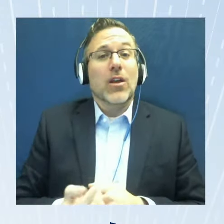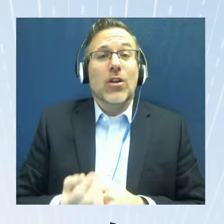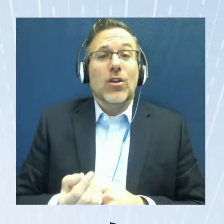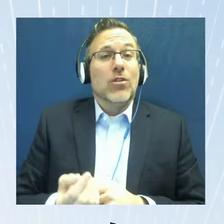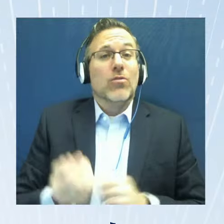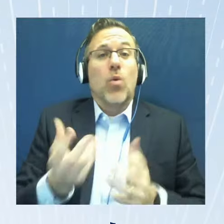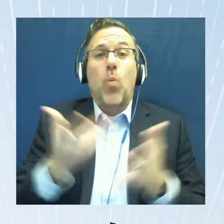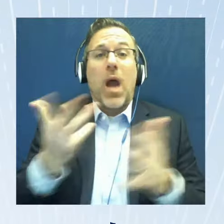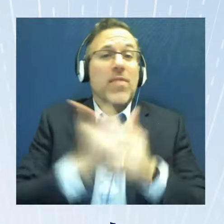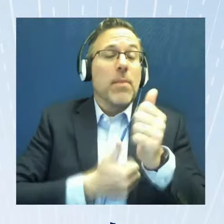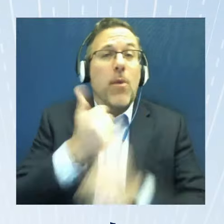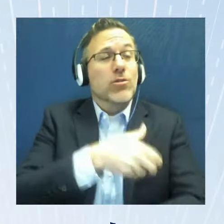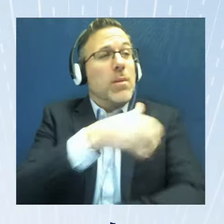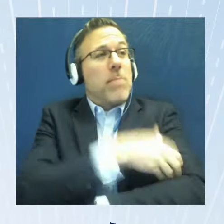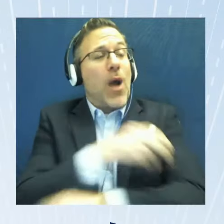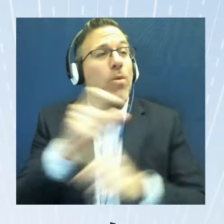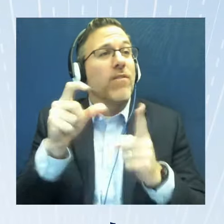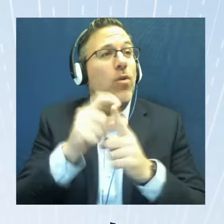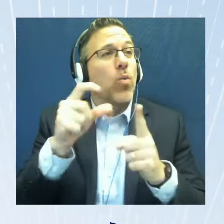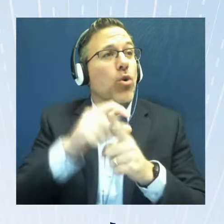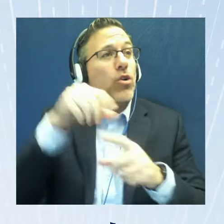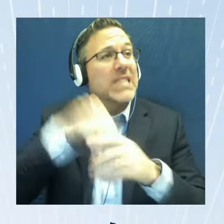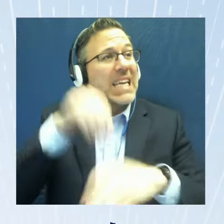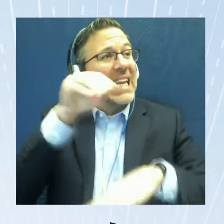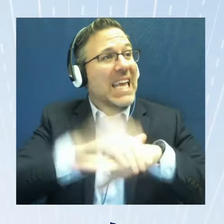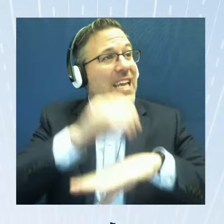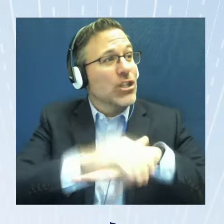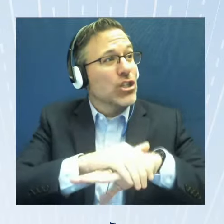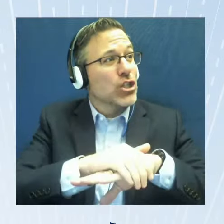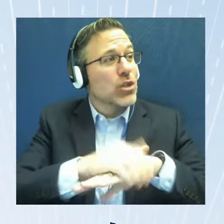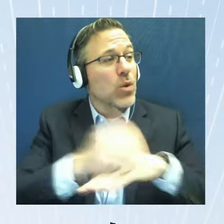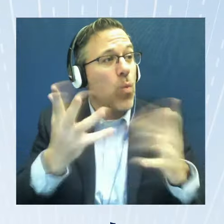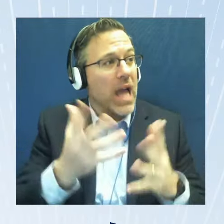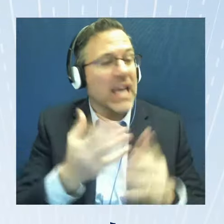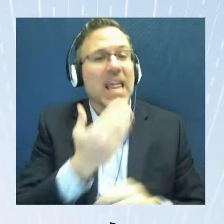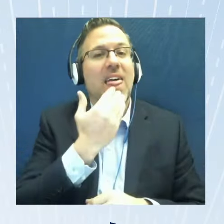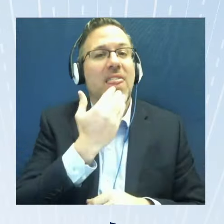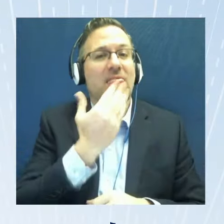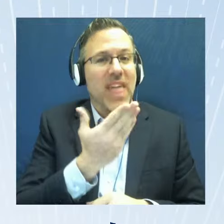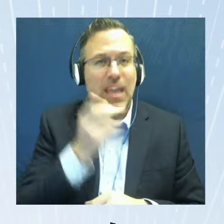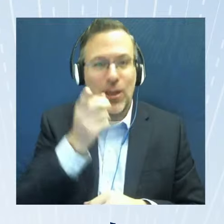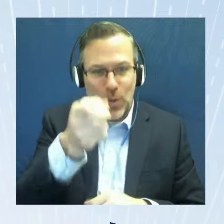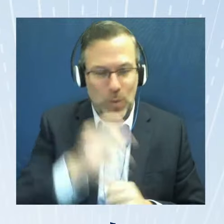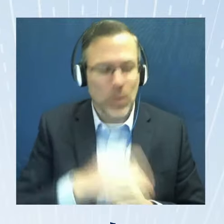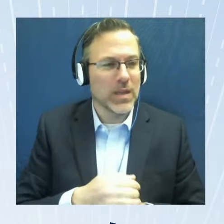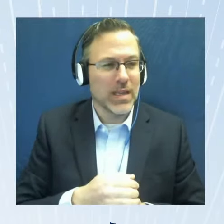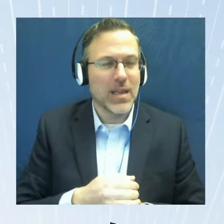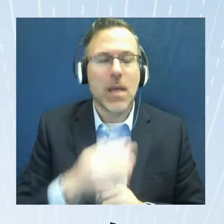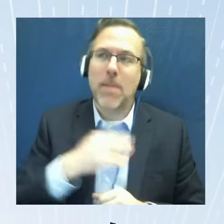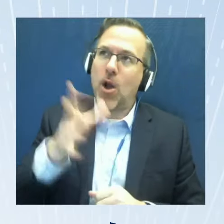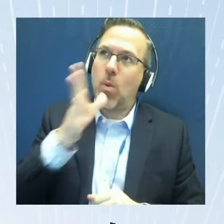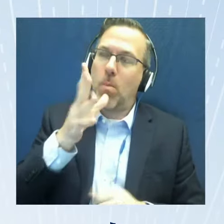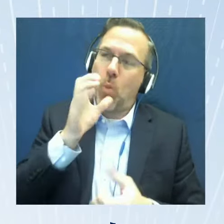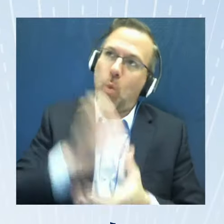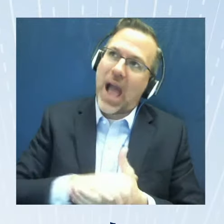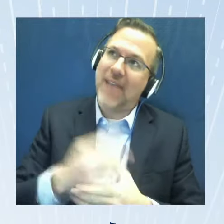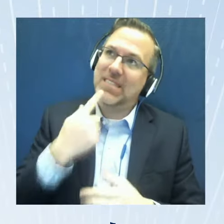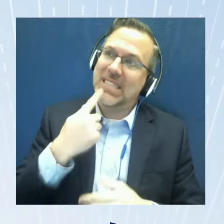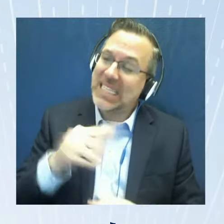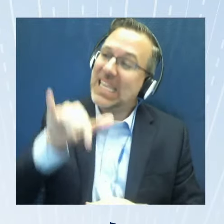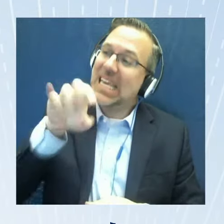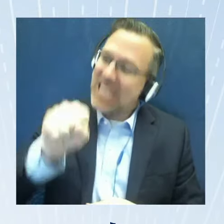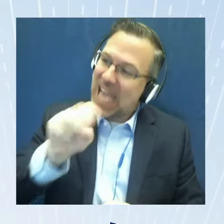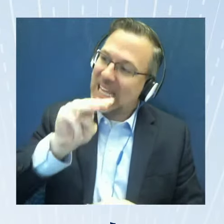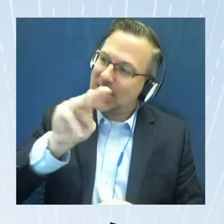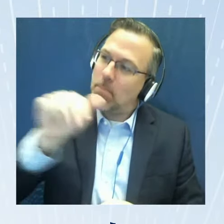you. My wife always tells me that actually, yes, ma'am, but I still believe they're thank you. So I just want to say thank you all